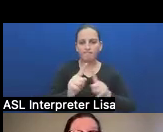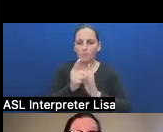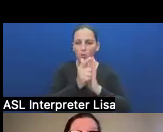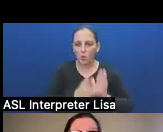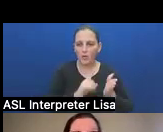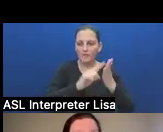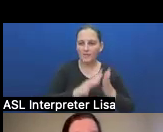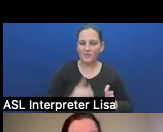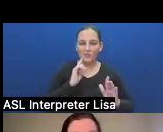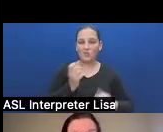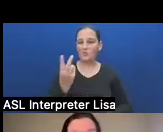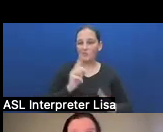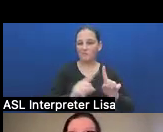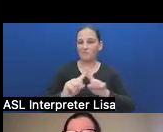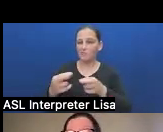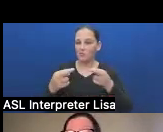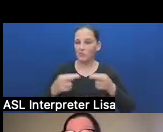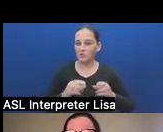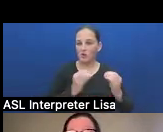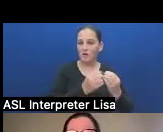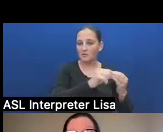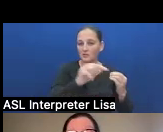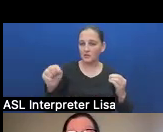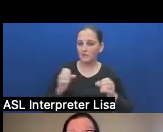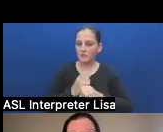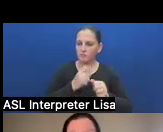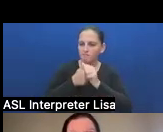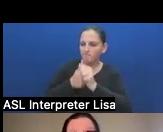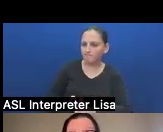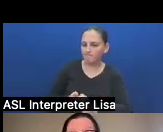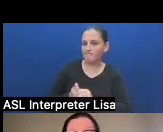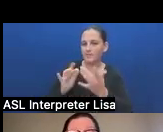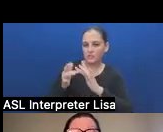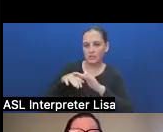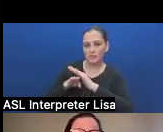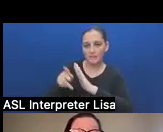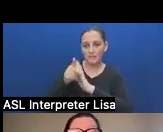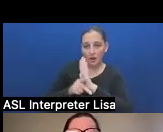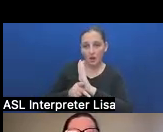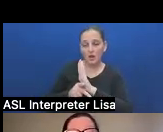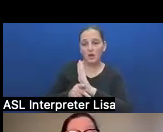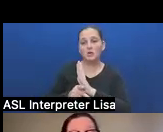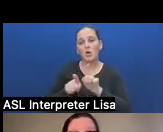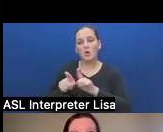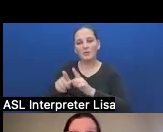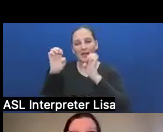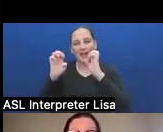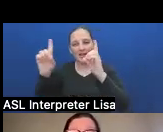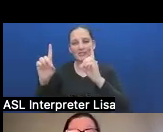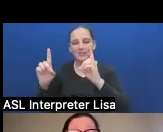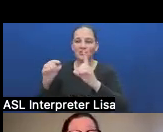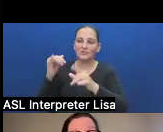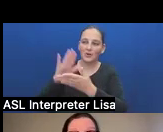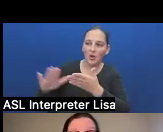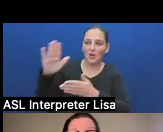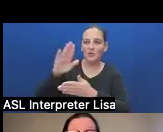offices, enforcing digital accessibility policies, and advising educational institutions and business leaders